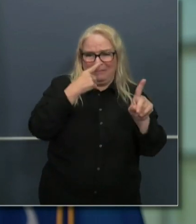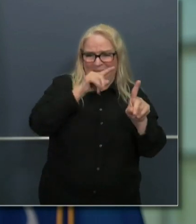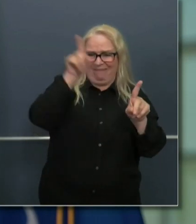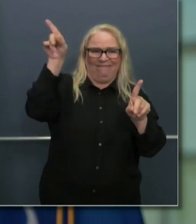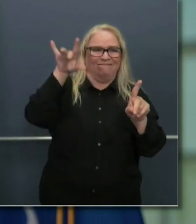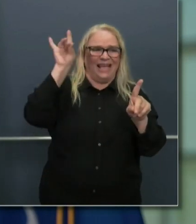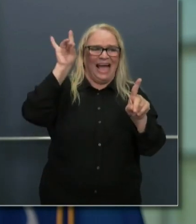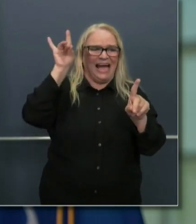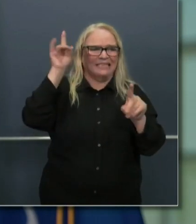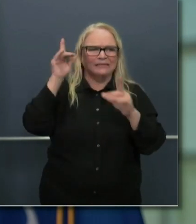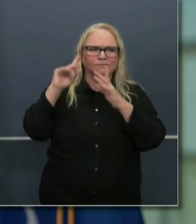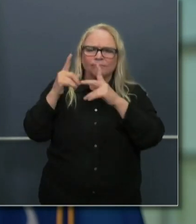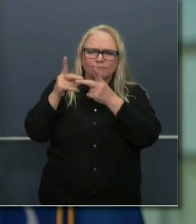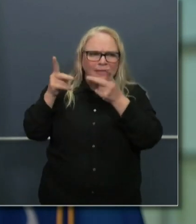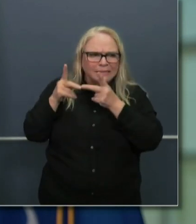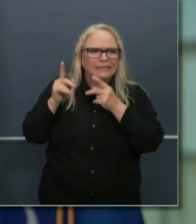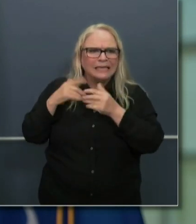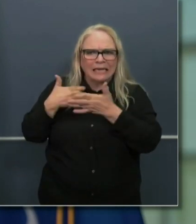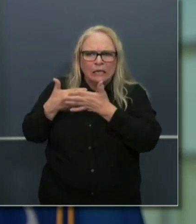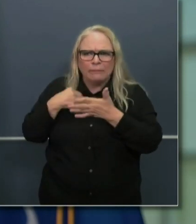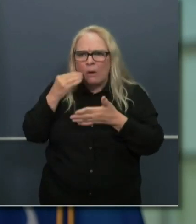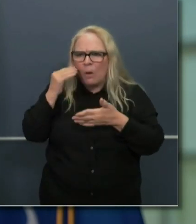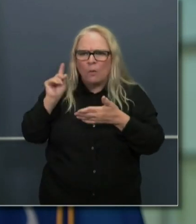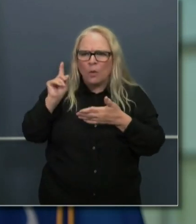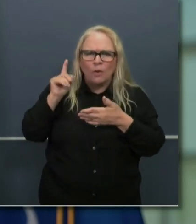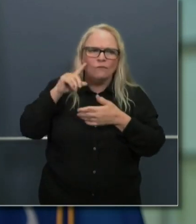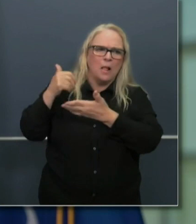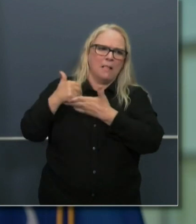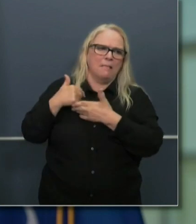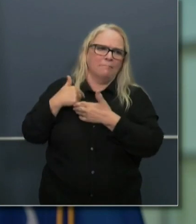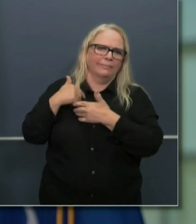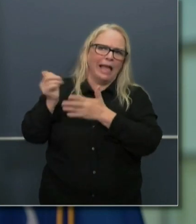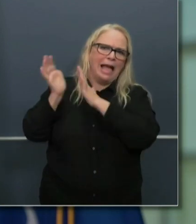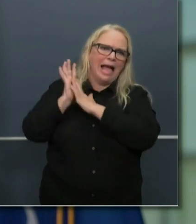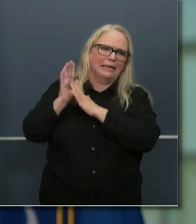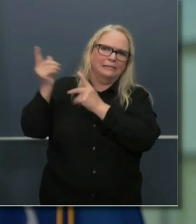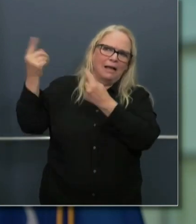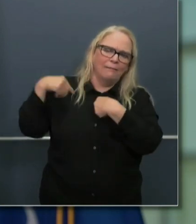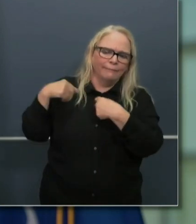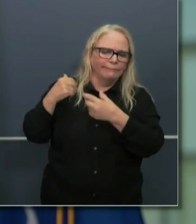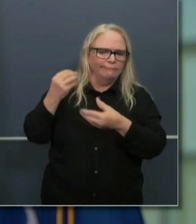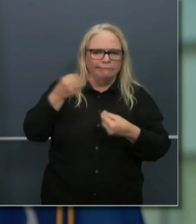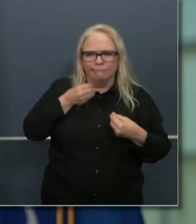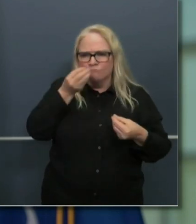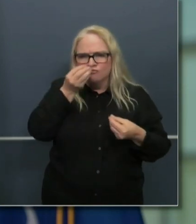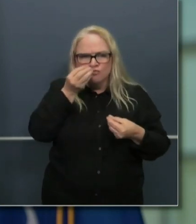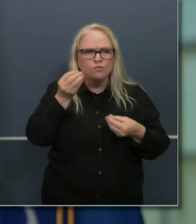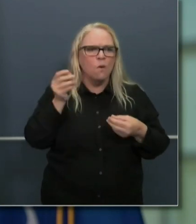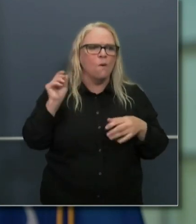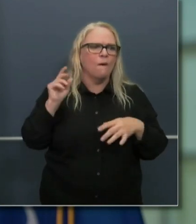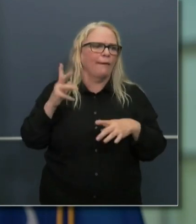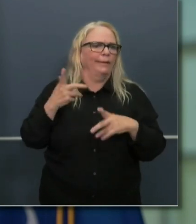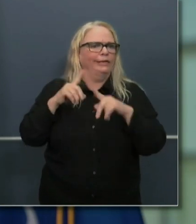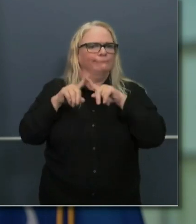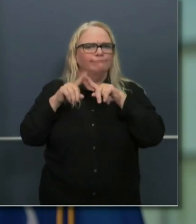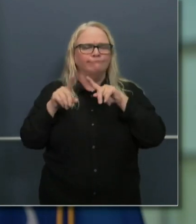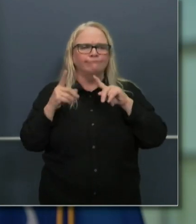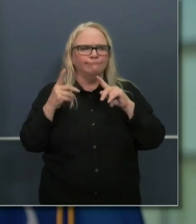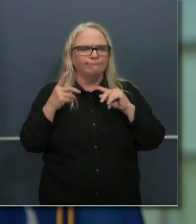covid19.ca.gov, covid19.ca.gov, and learn about our Great Plates program. We get 3 meals a day